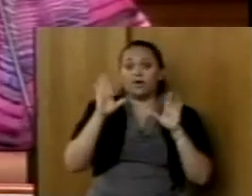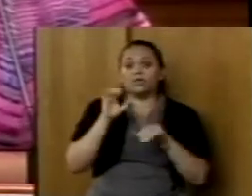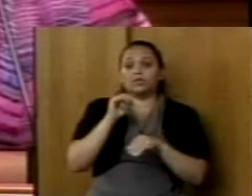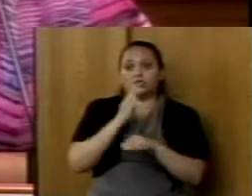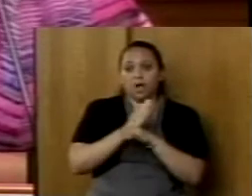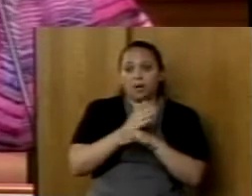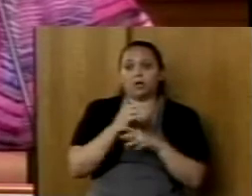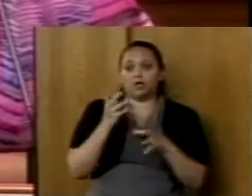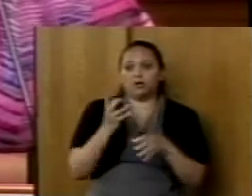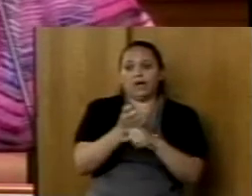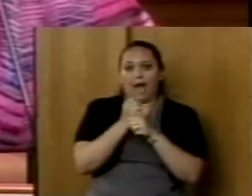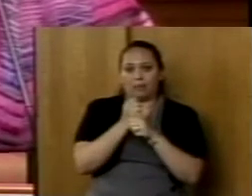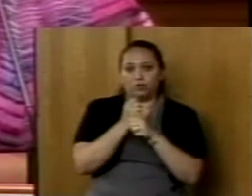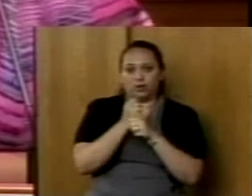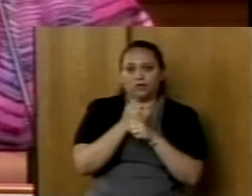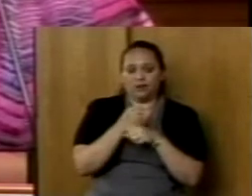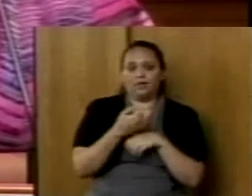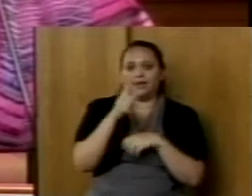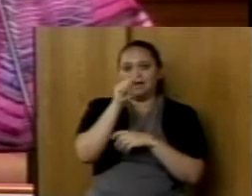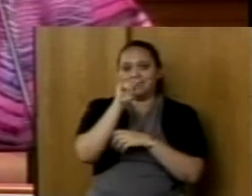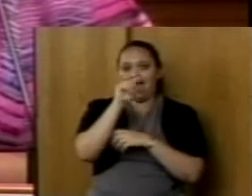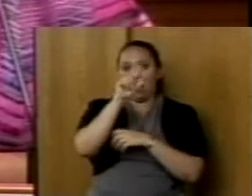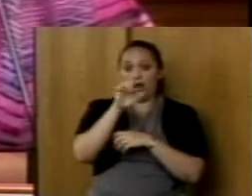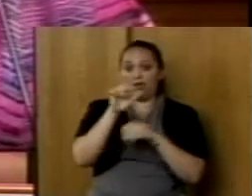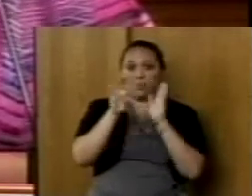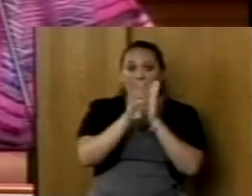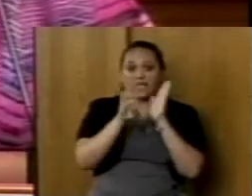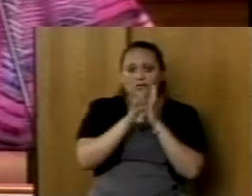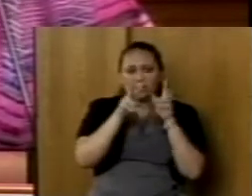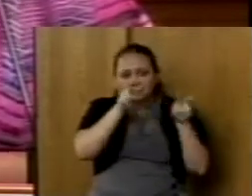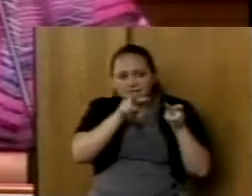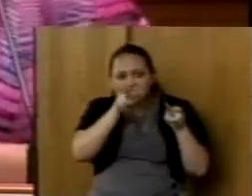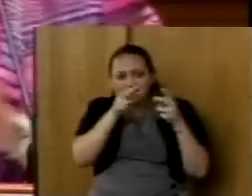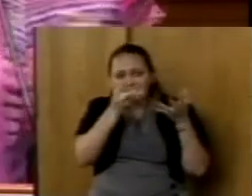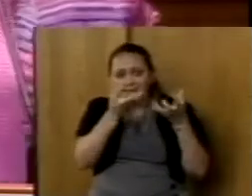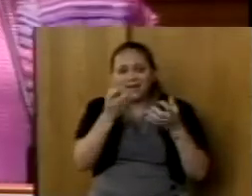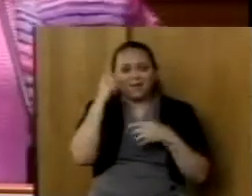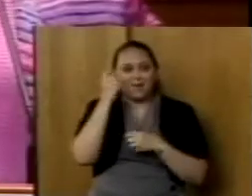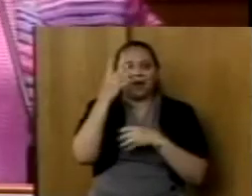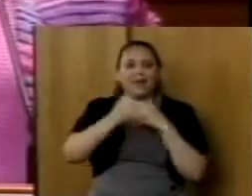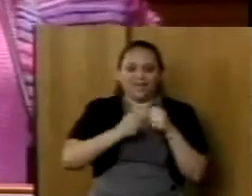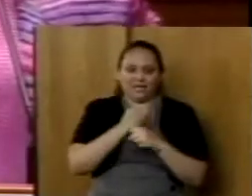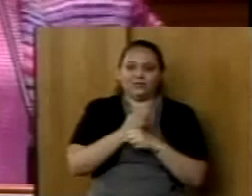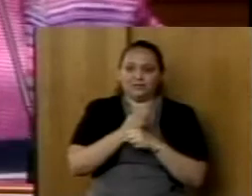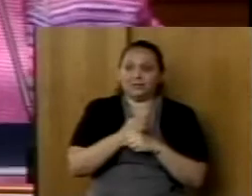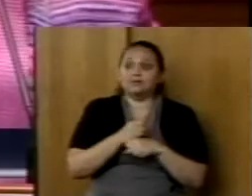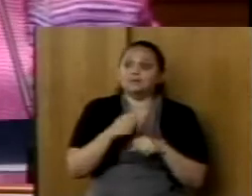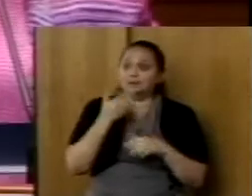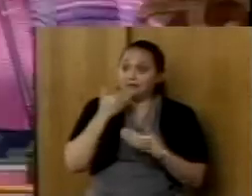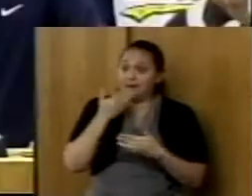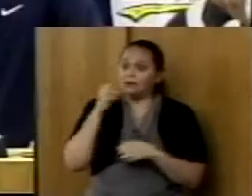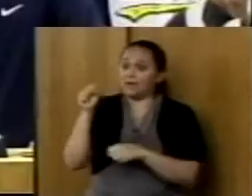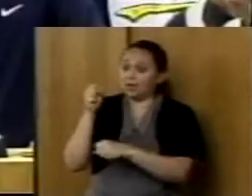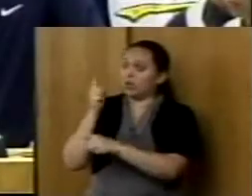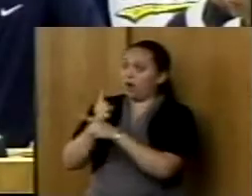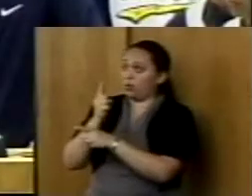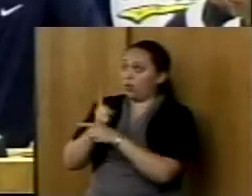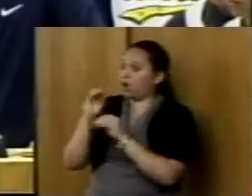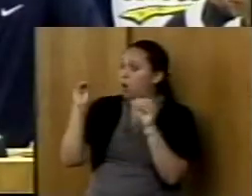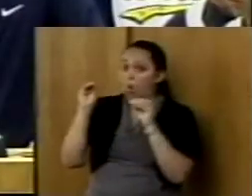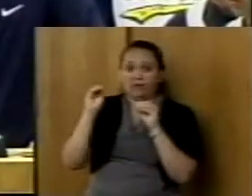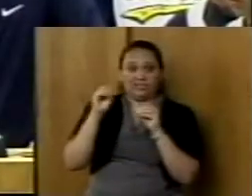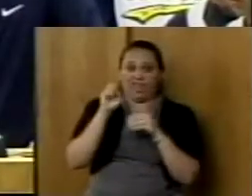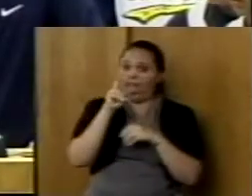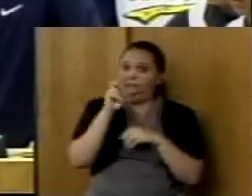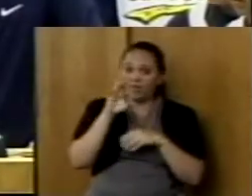you've captured a title that Brownsville's been seeking for many, many years. Thank you. You are correct. No one has ever done it south of